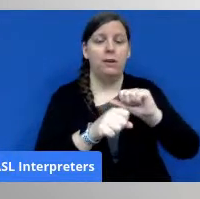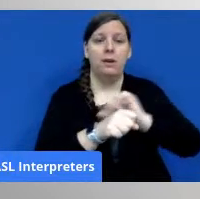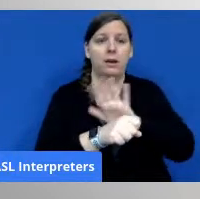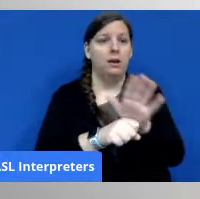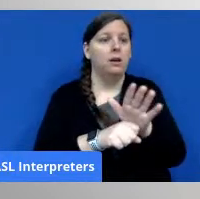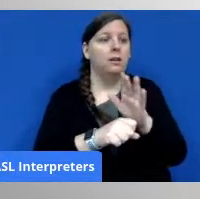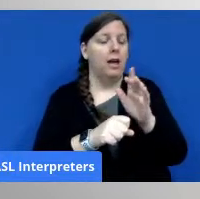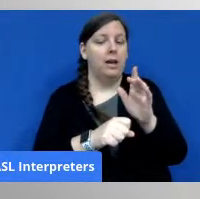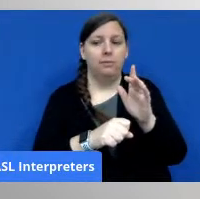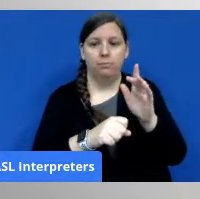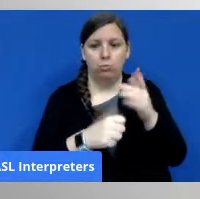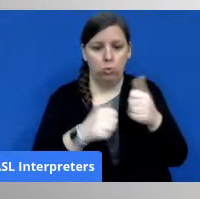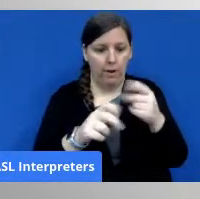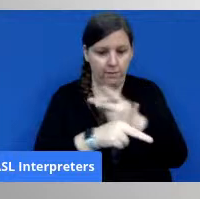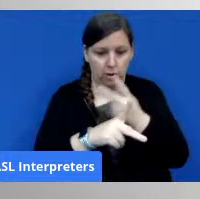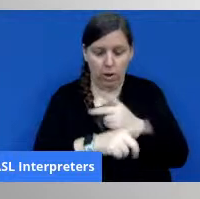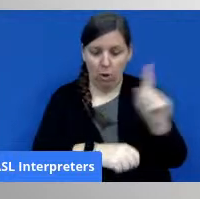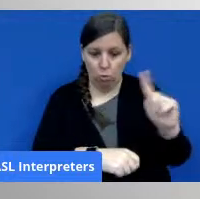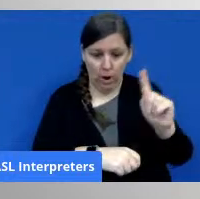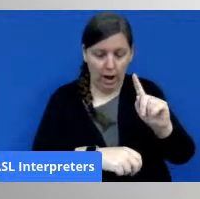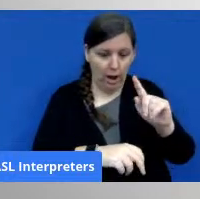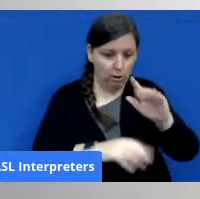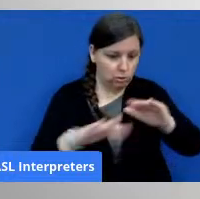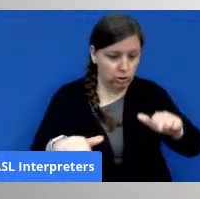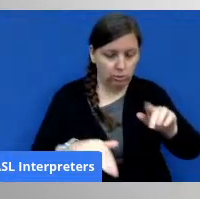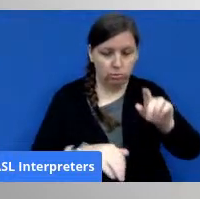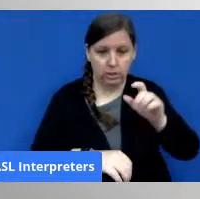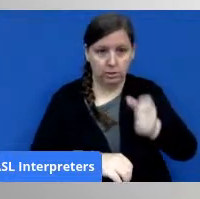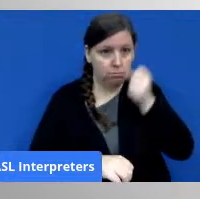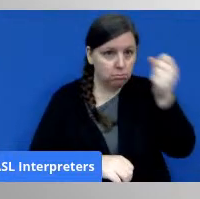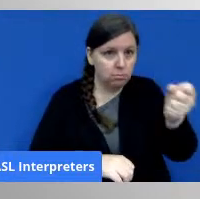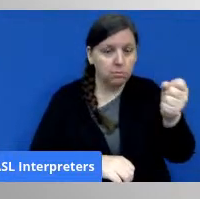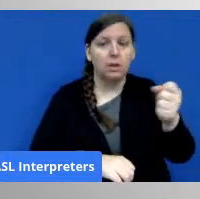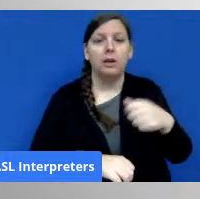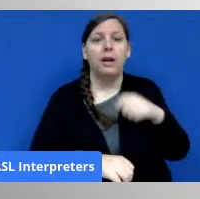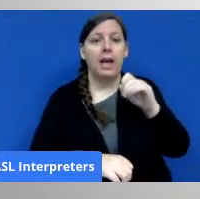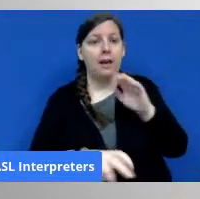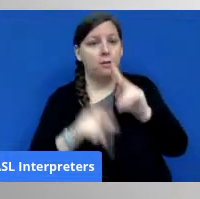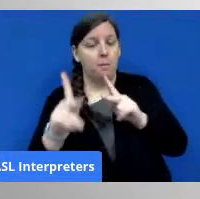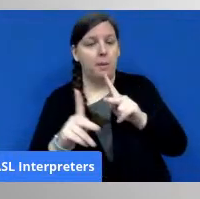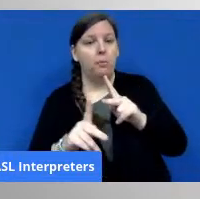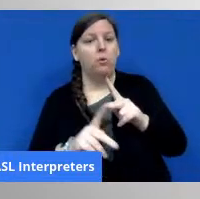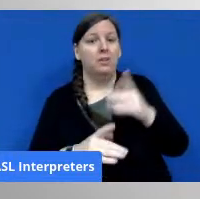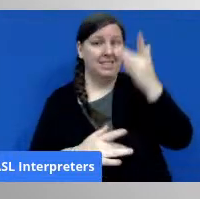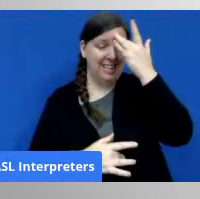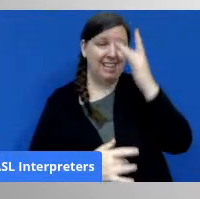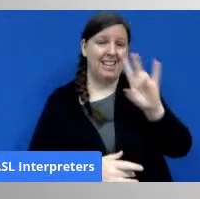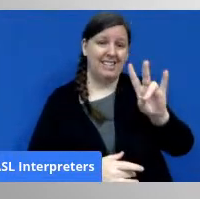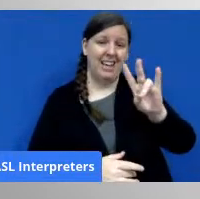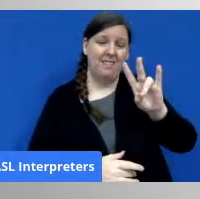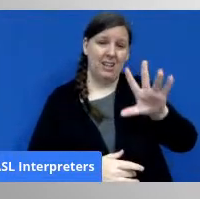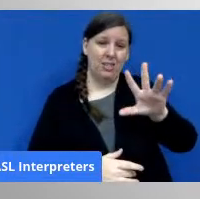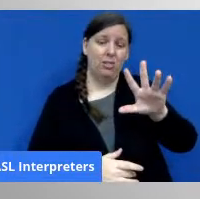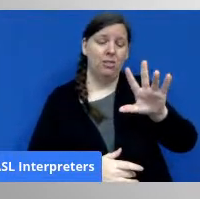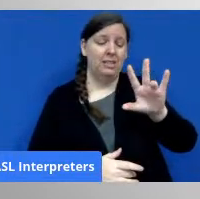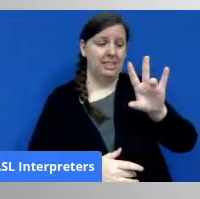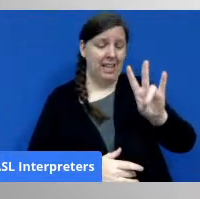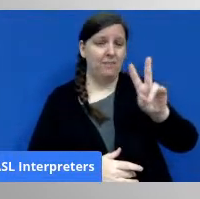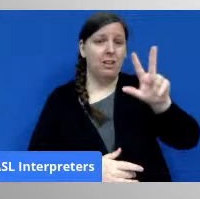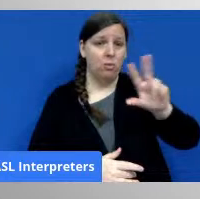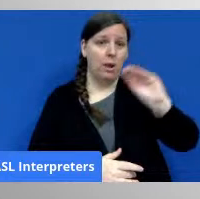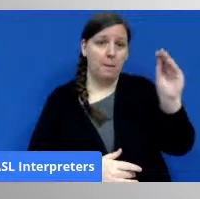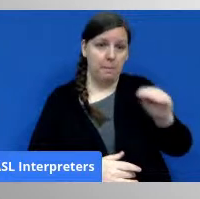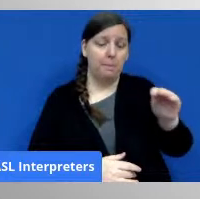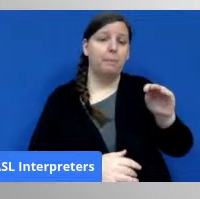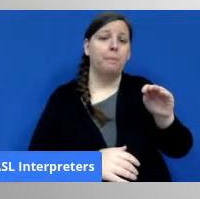when they have dependents or loved ones who are sick. 73% fall into that category. Half report having no paid sick